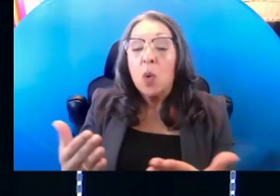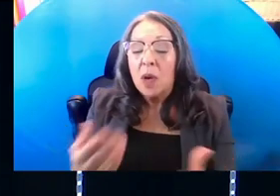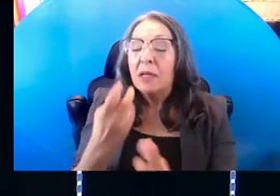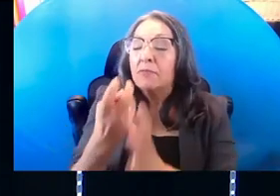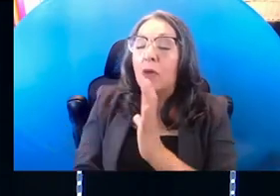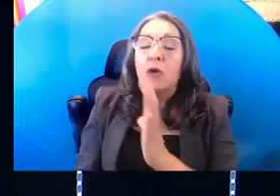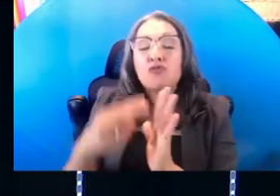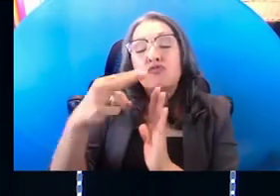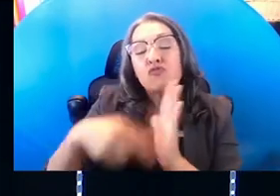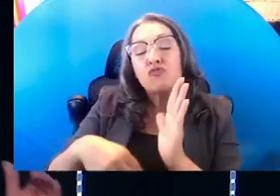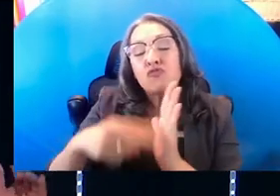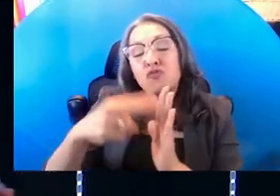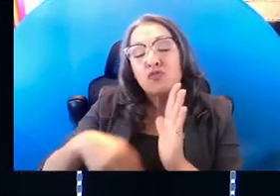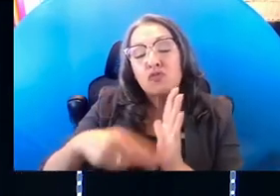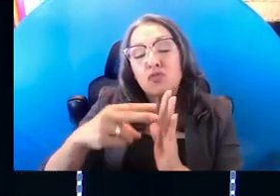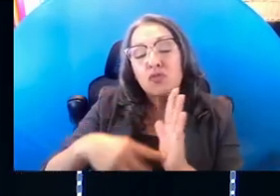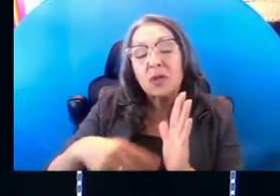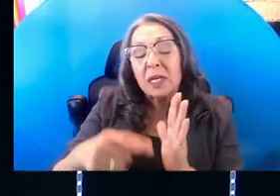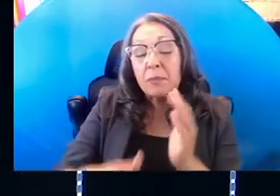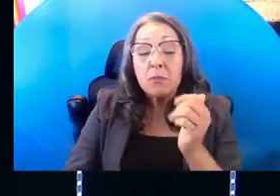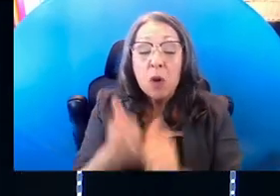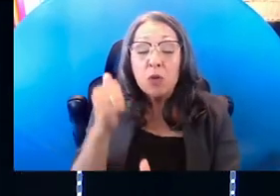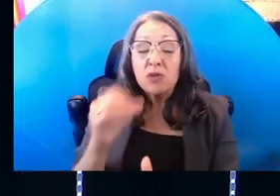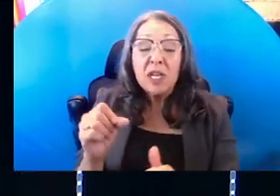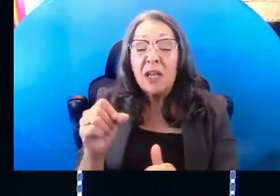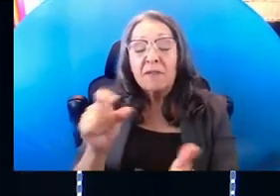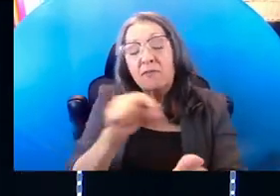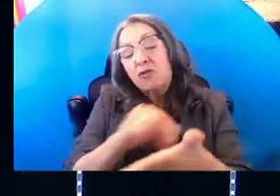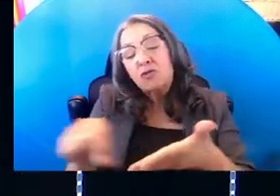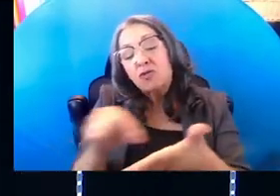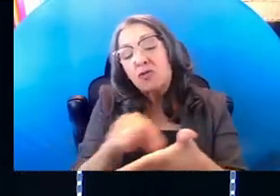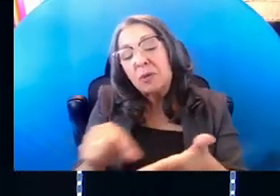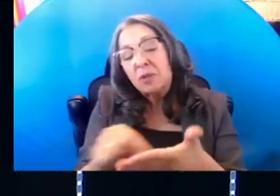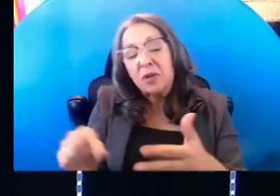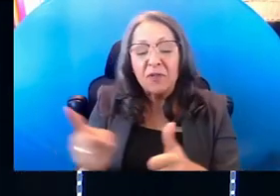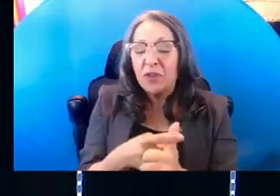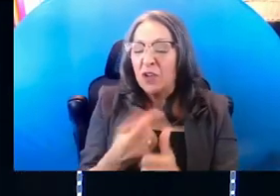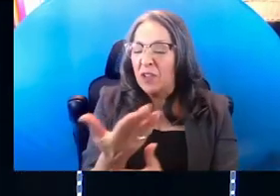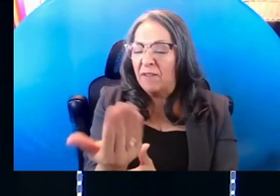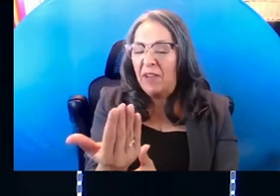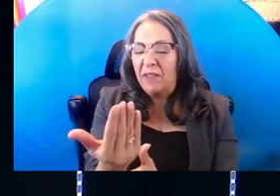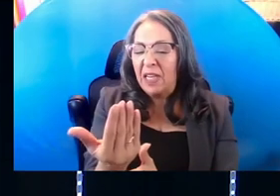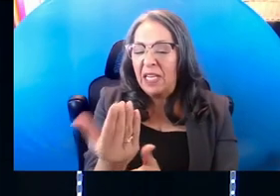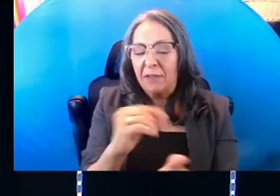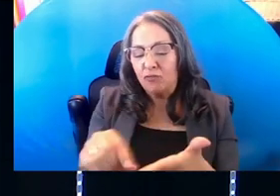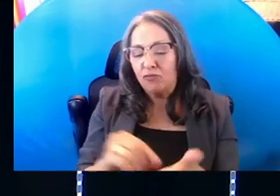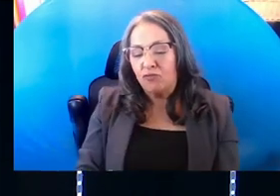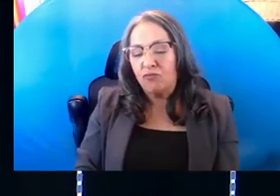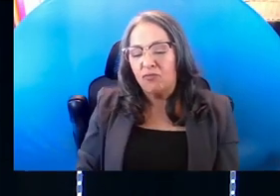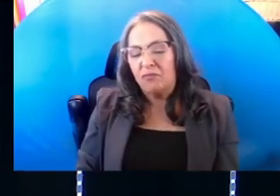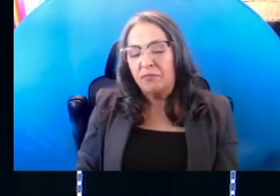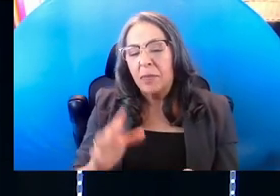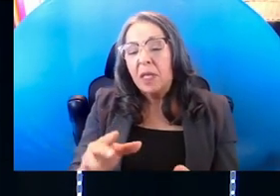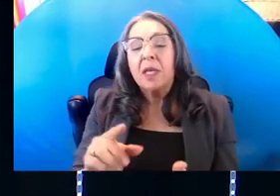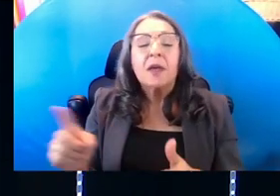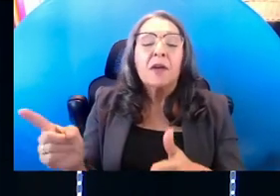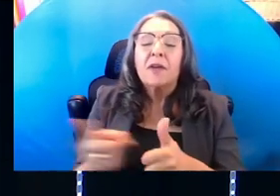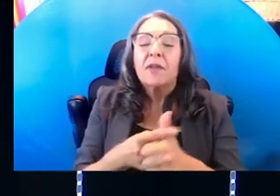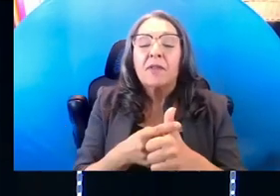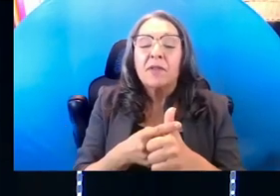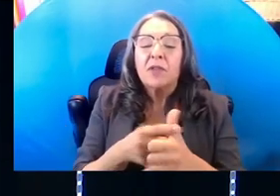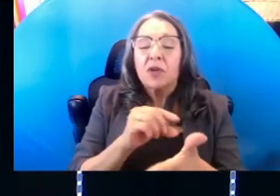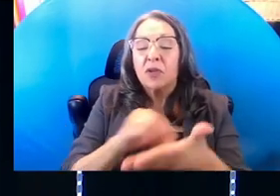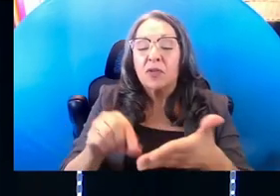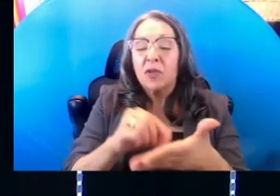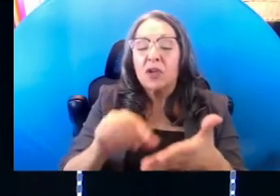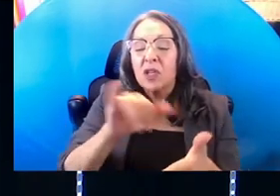read through, I'd say, majority of the scripture in the first 15 verses and kind of see what God is doing in those. And so start in verse 1,